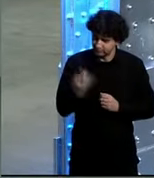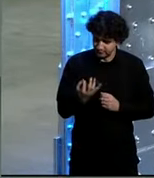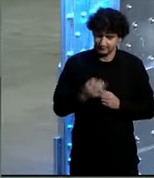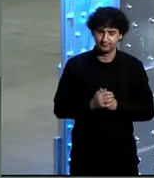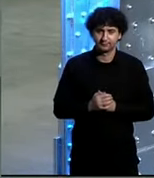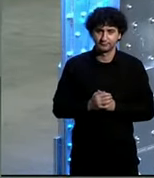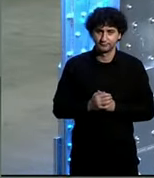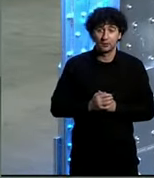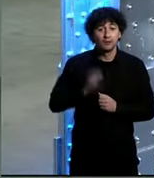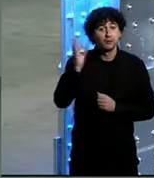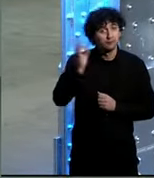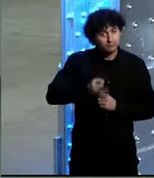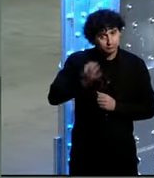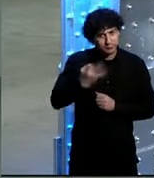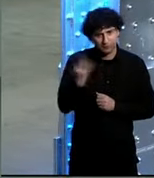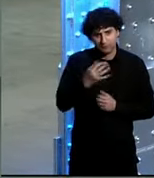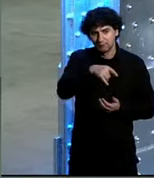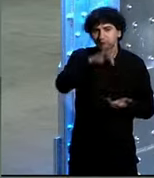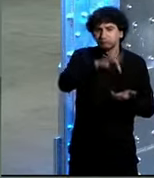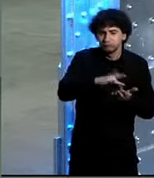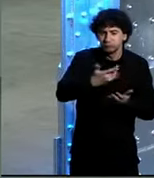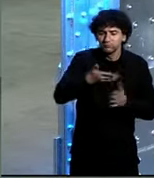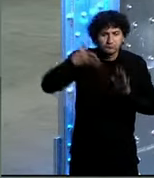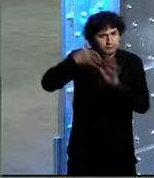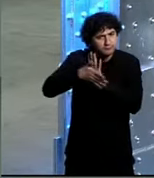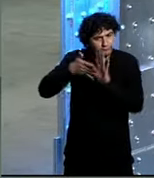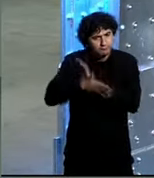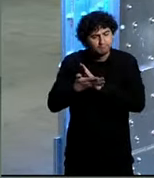transmedia settings or transmedia processes, and